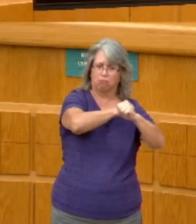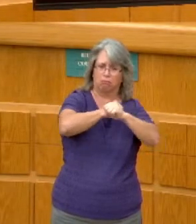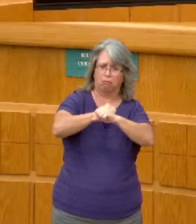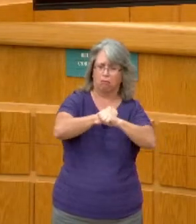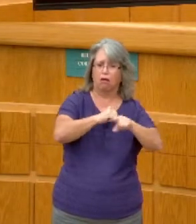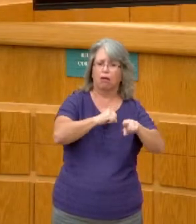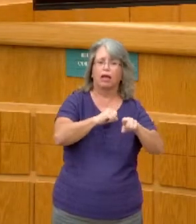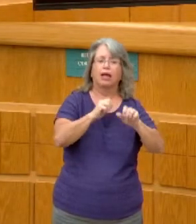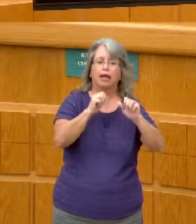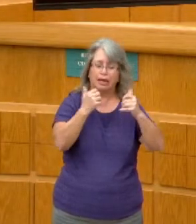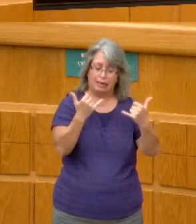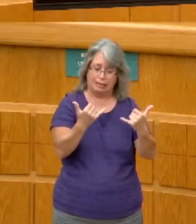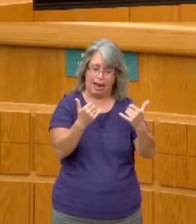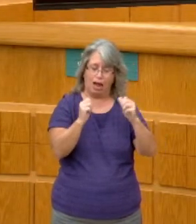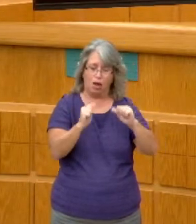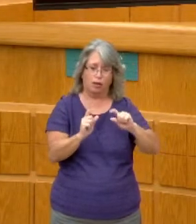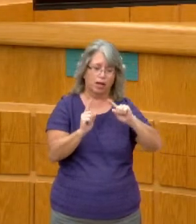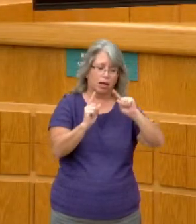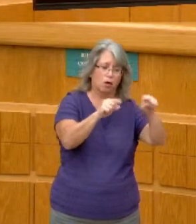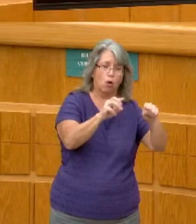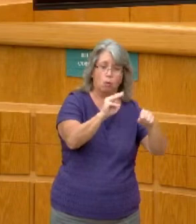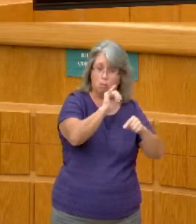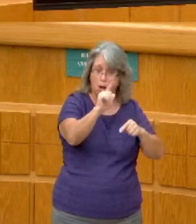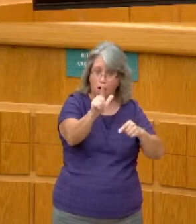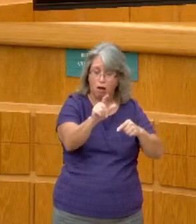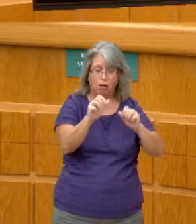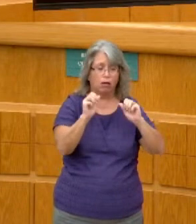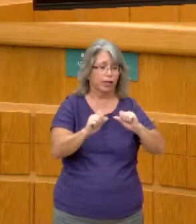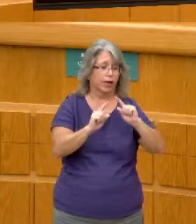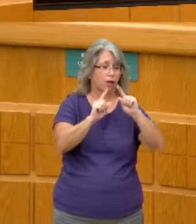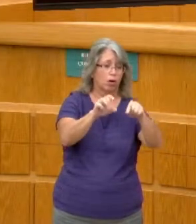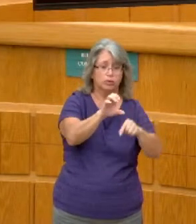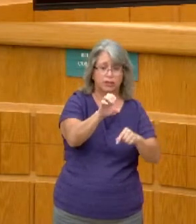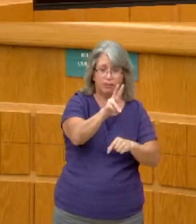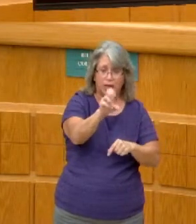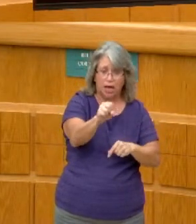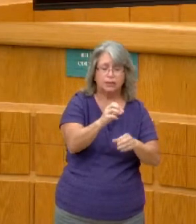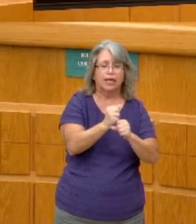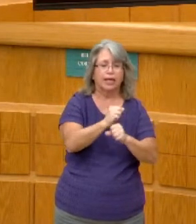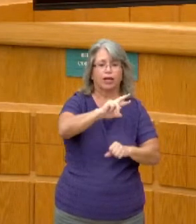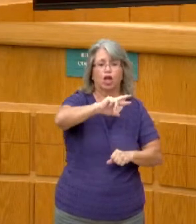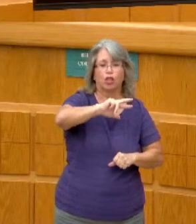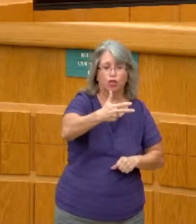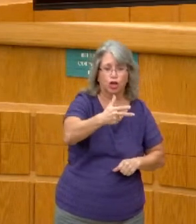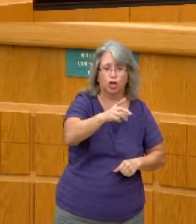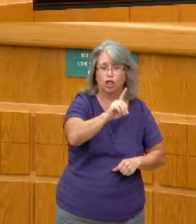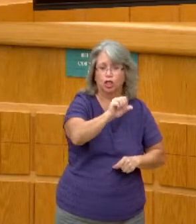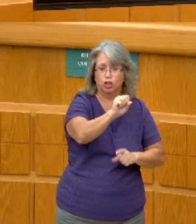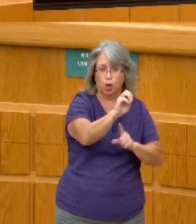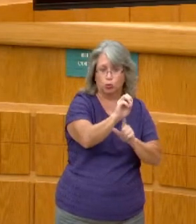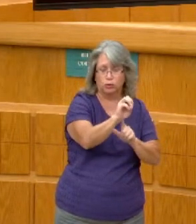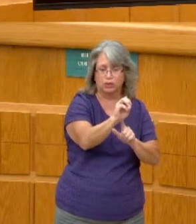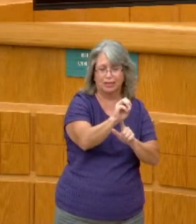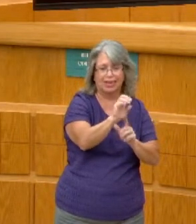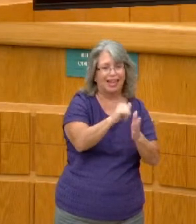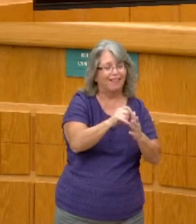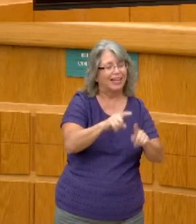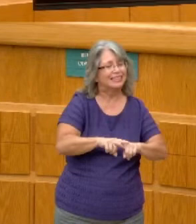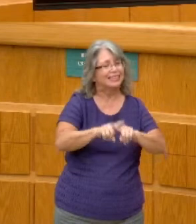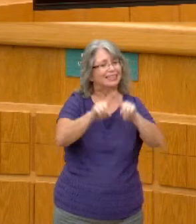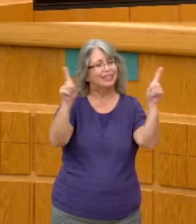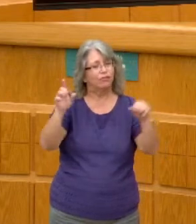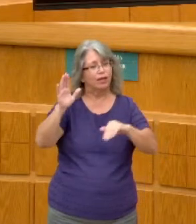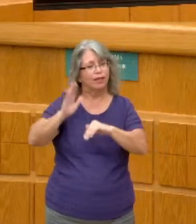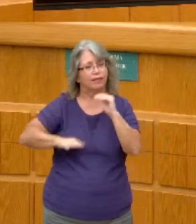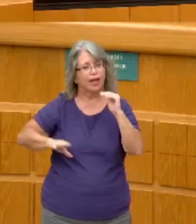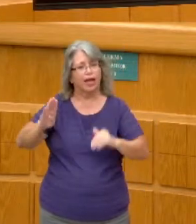third dose. That is not the same as a booster. The boosters have not been FDA approved for anyone. I'm having a lot of people telling